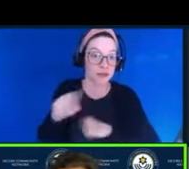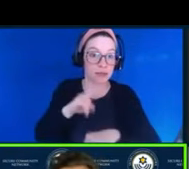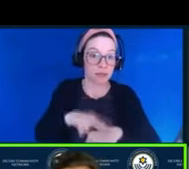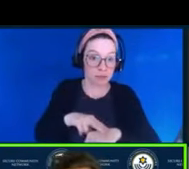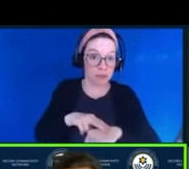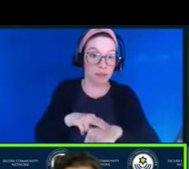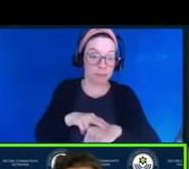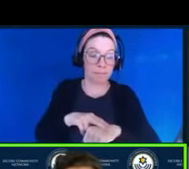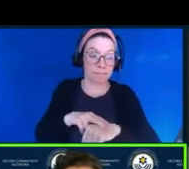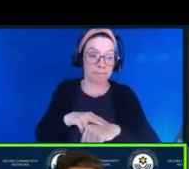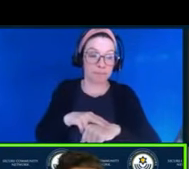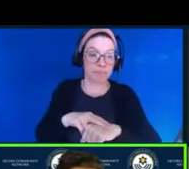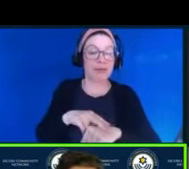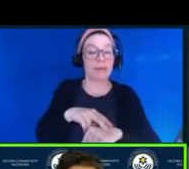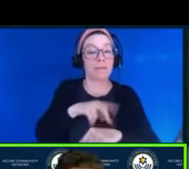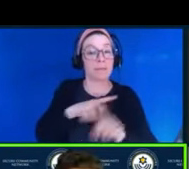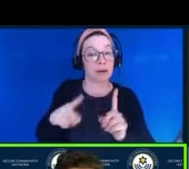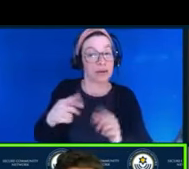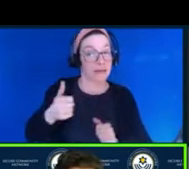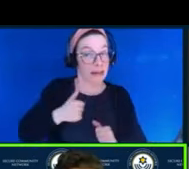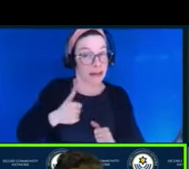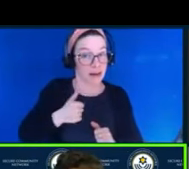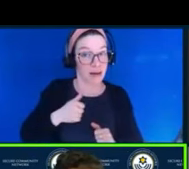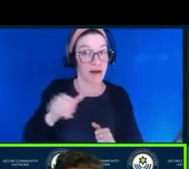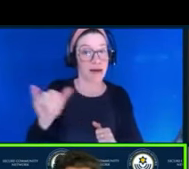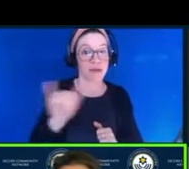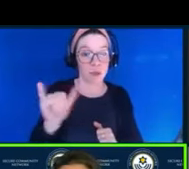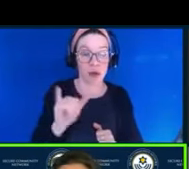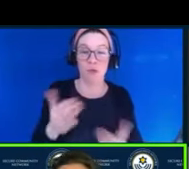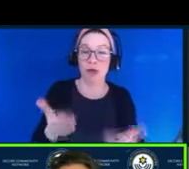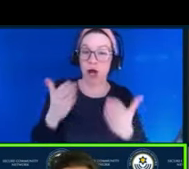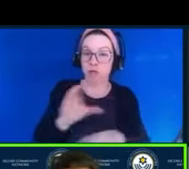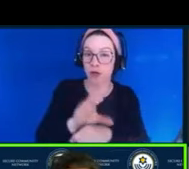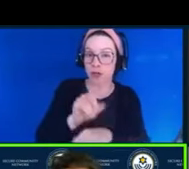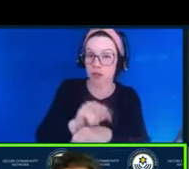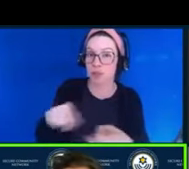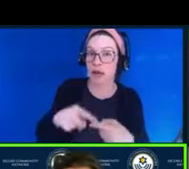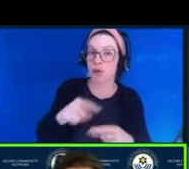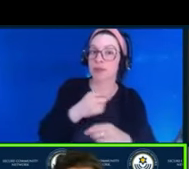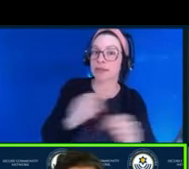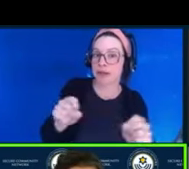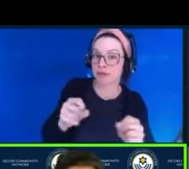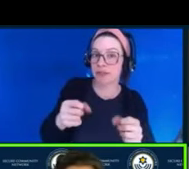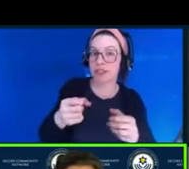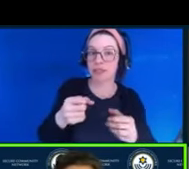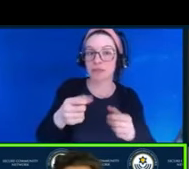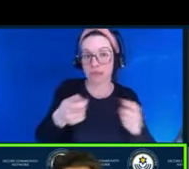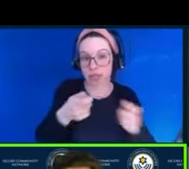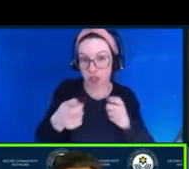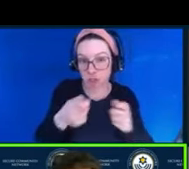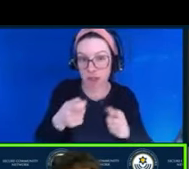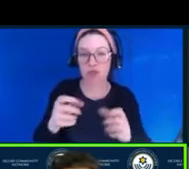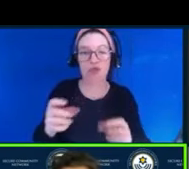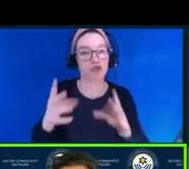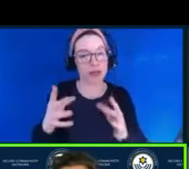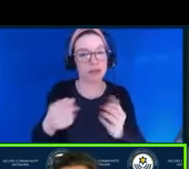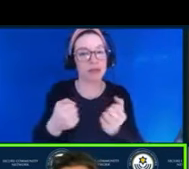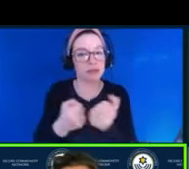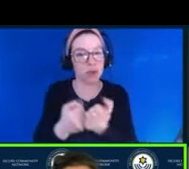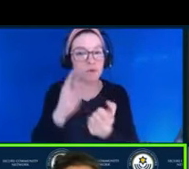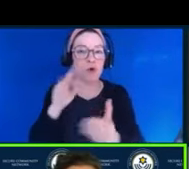as well, we do offer consultation on safety and security matters. We provide crisis management support to our interfaith